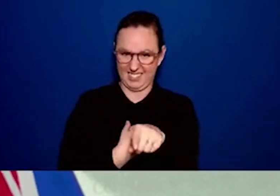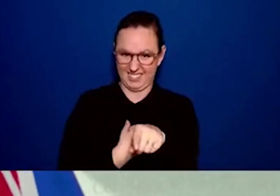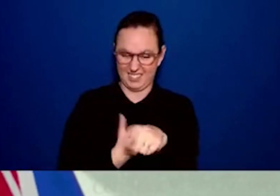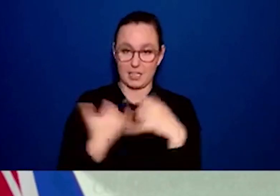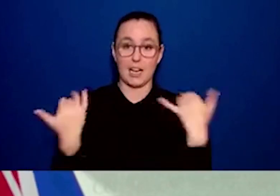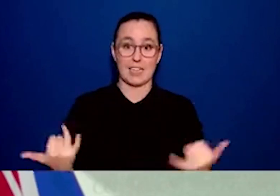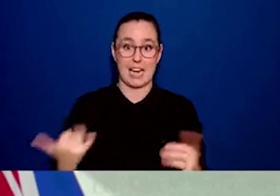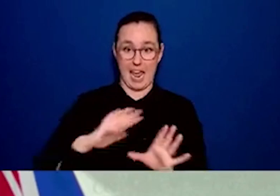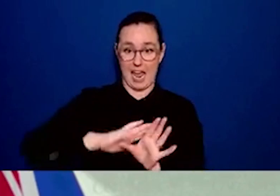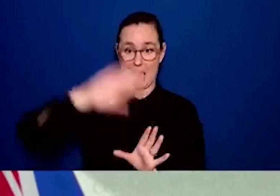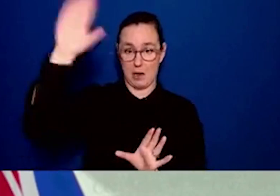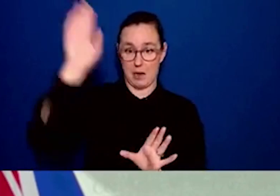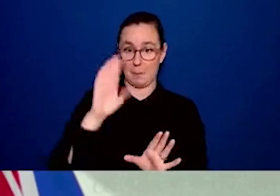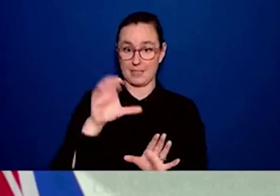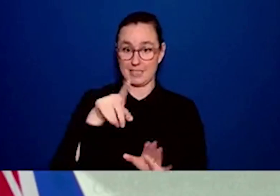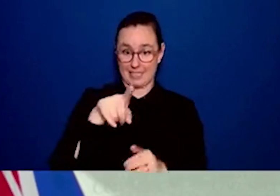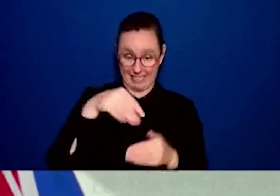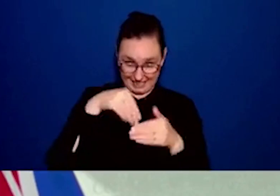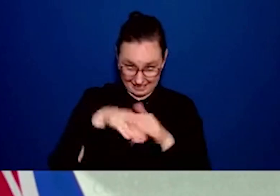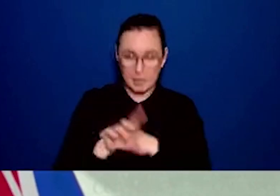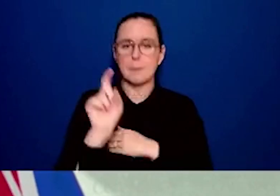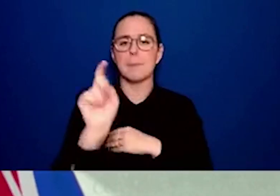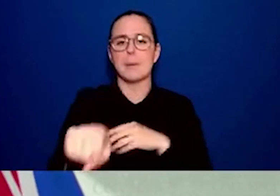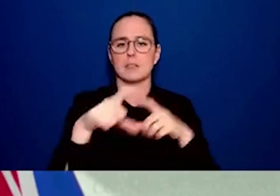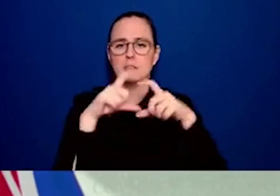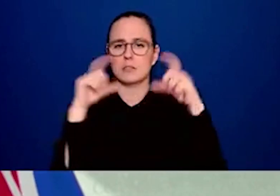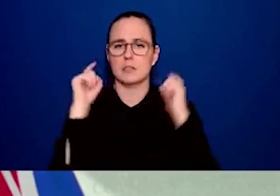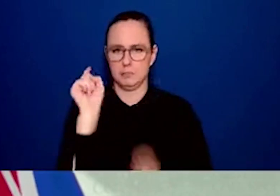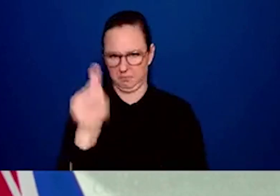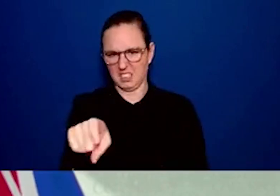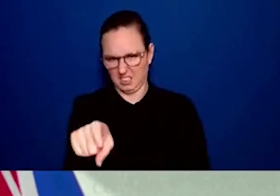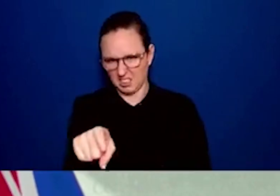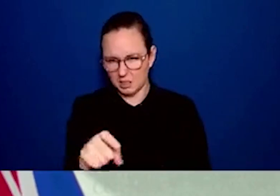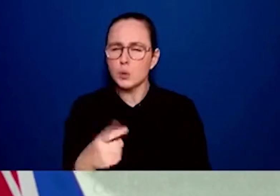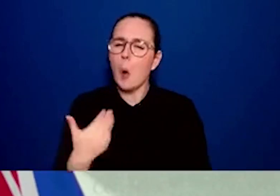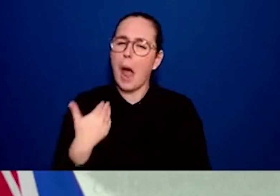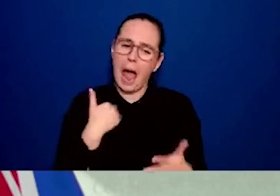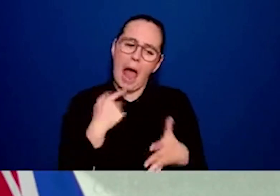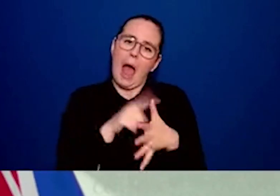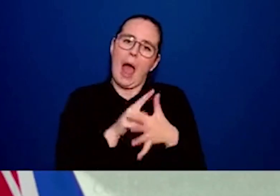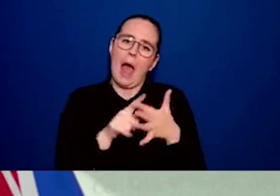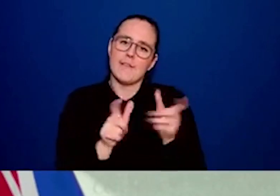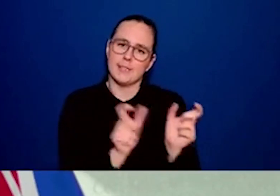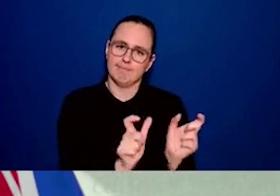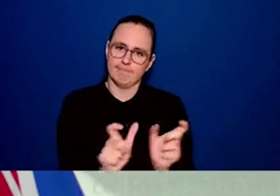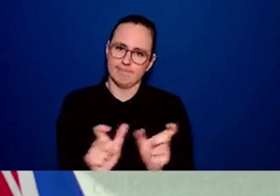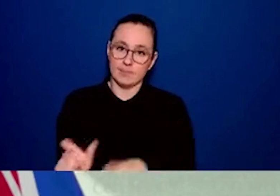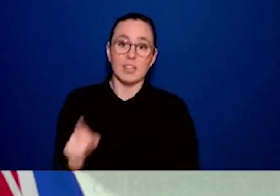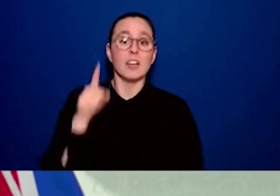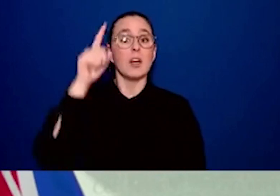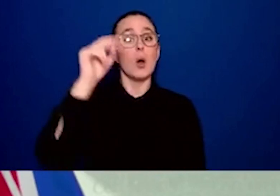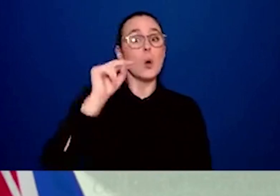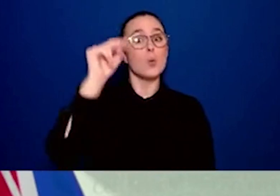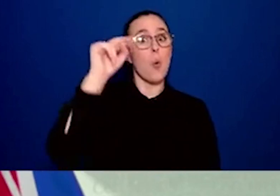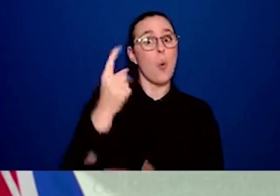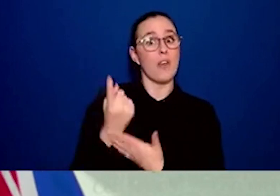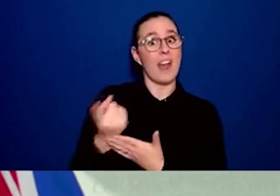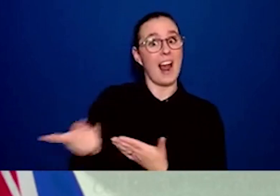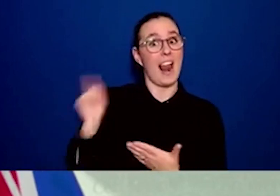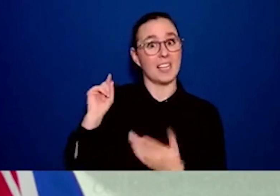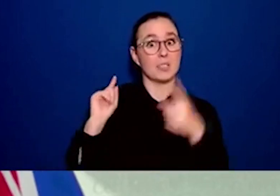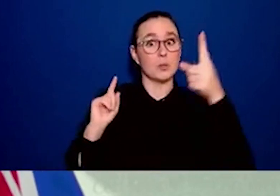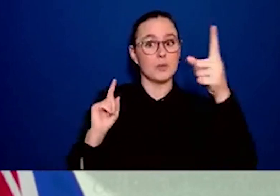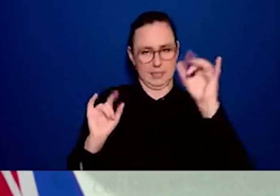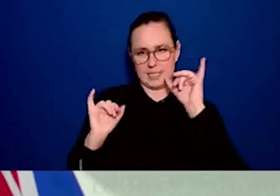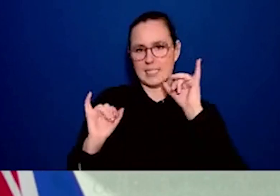mask mandate everywhere in BC in indoor public spaces. So all of these things, the actions taken specifically for the north last week,